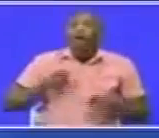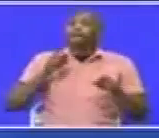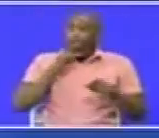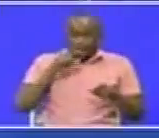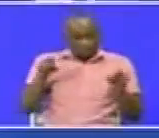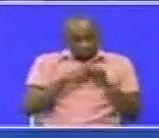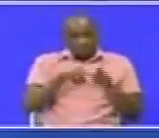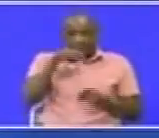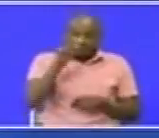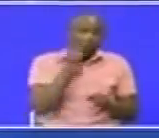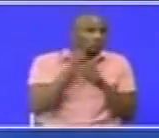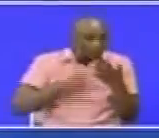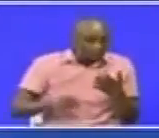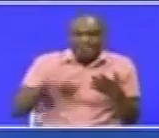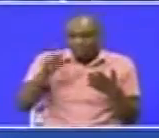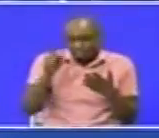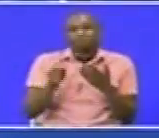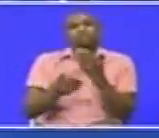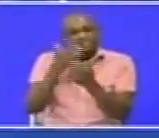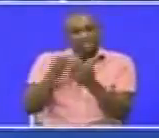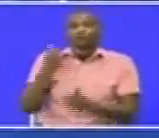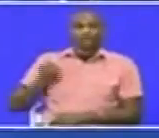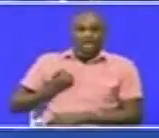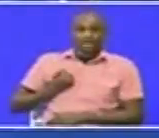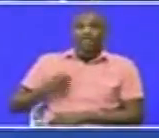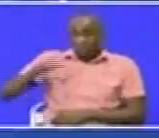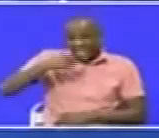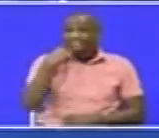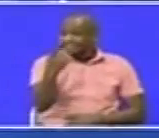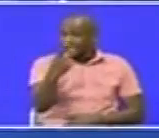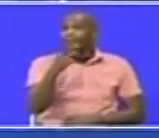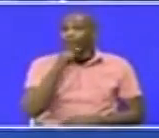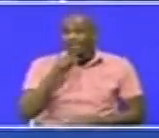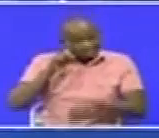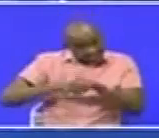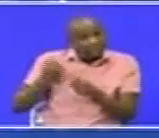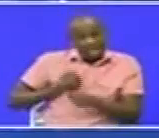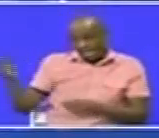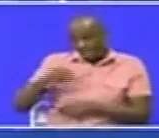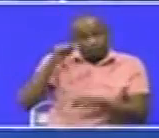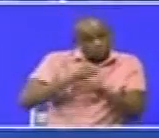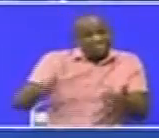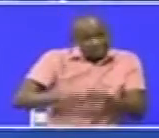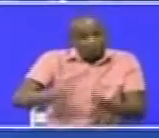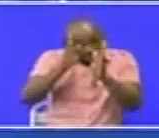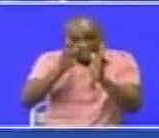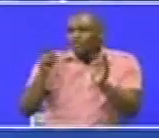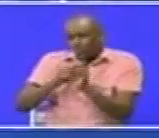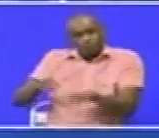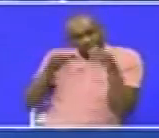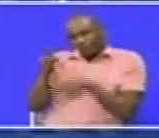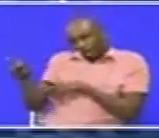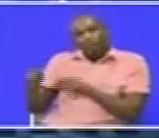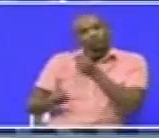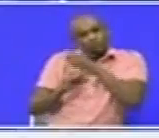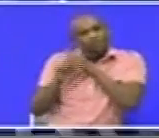learn something about how to be gentlemen. We even tell the boys that whenever there's a girl who is coming the same direction as them, they are